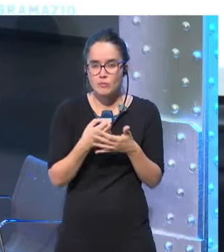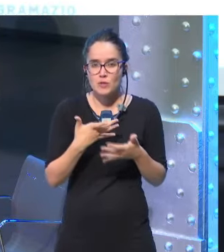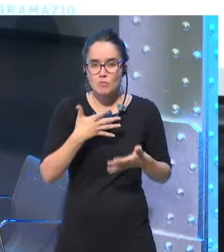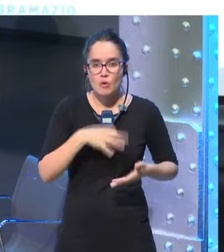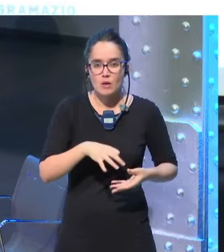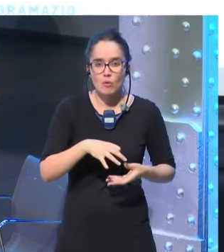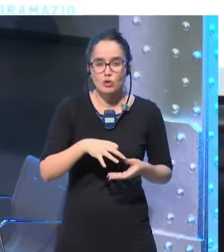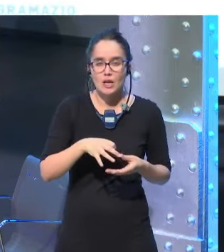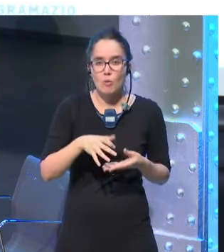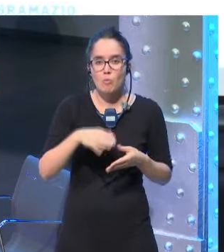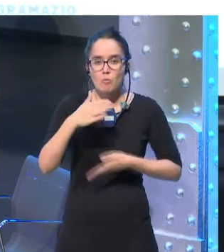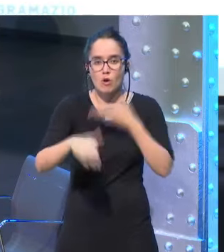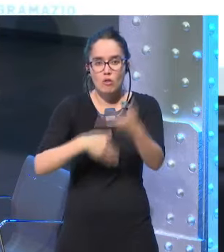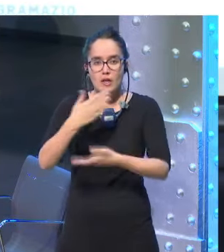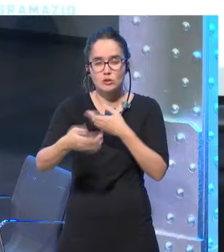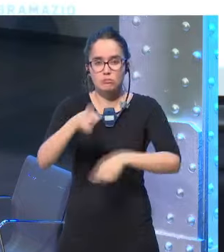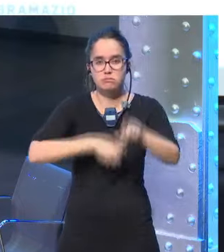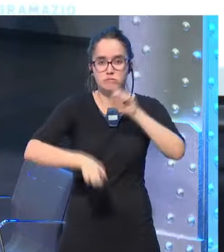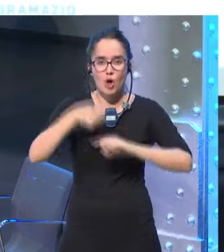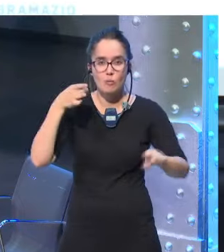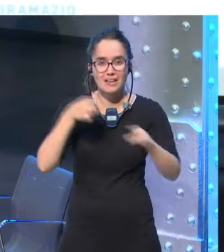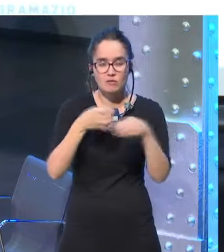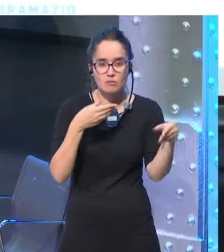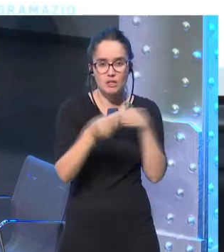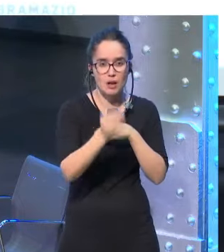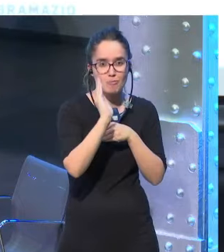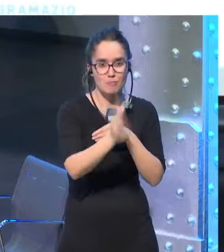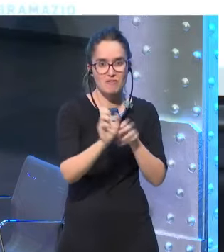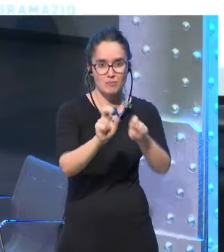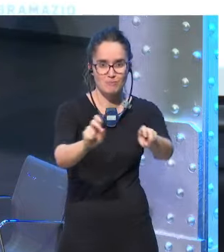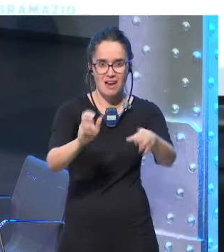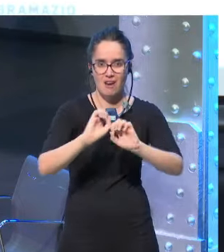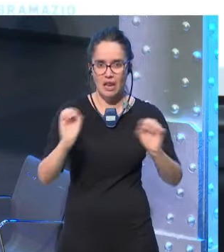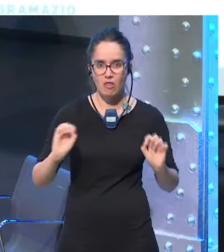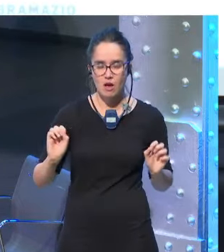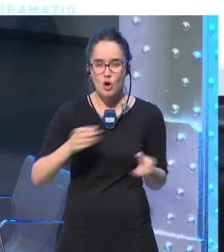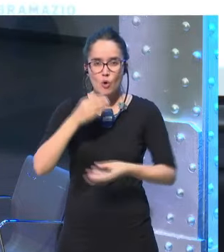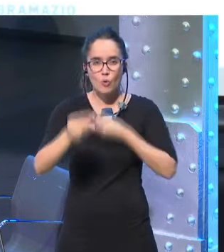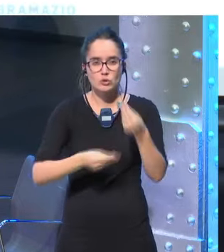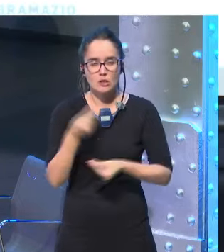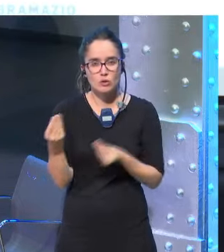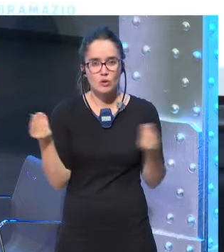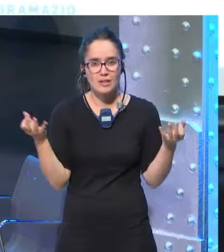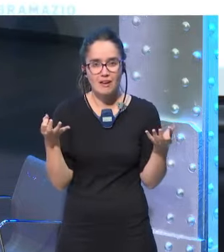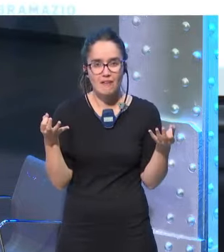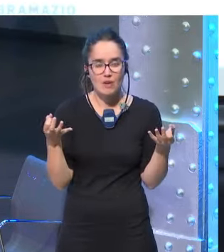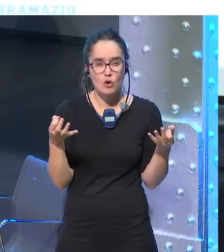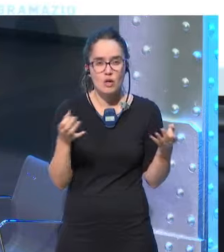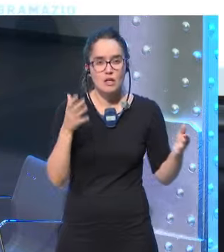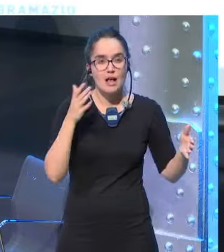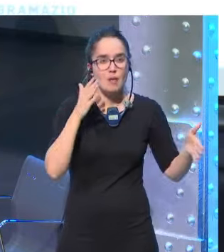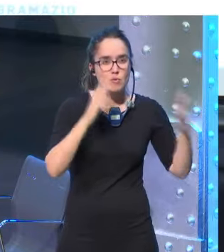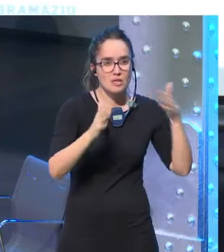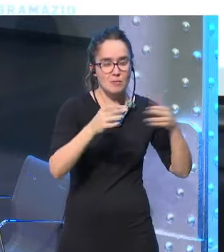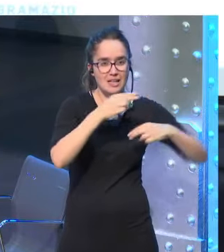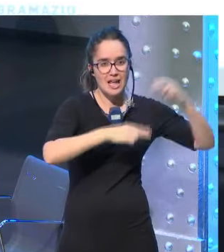not deteriorate these materials, we just use them, temporarily bring them into a building, and then afterwards